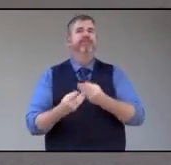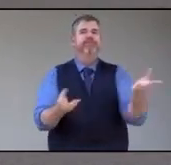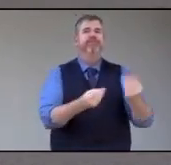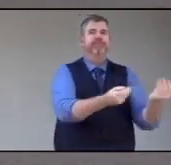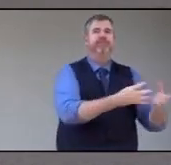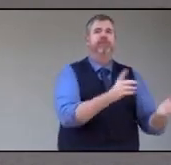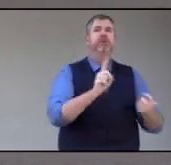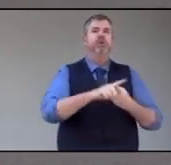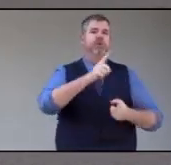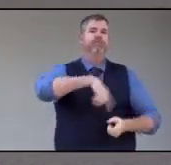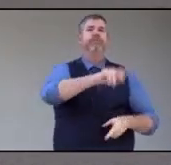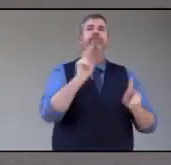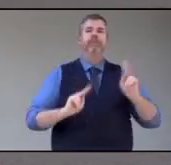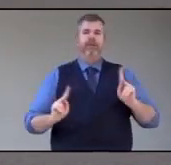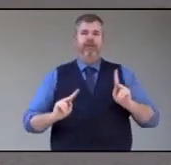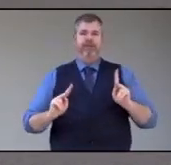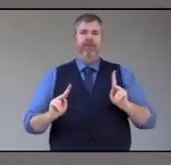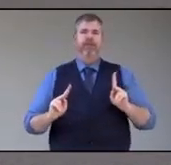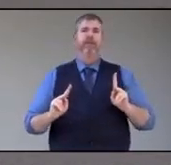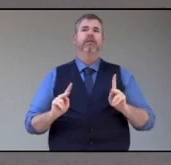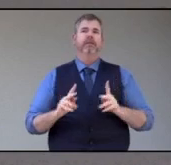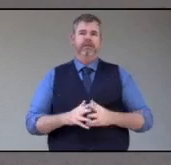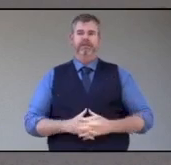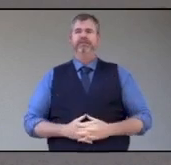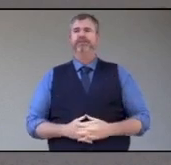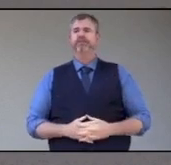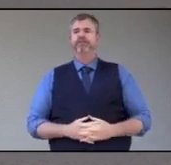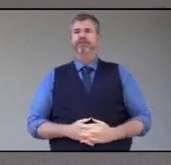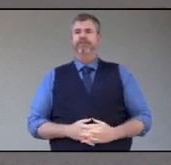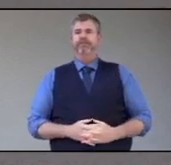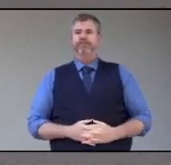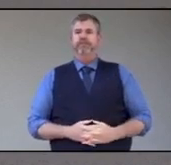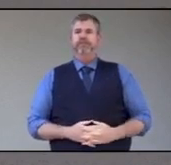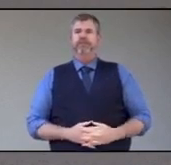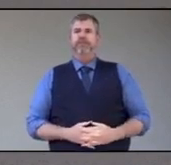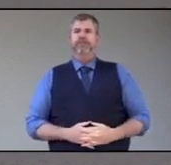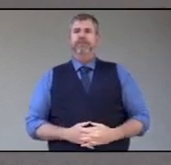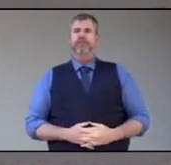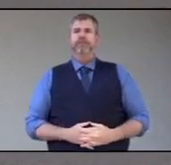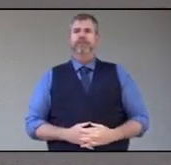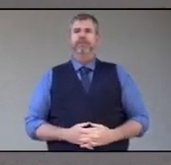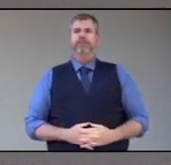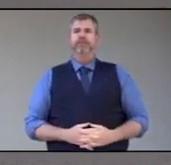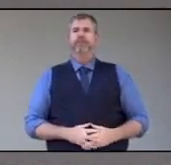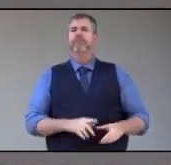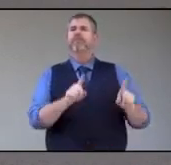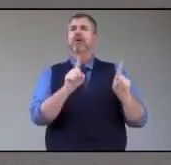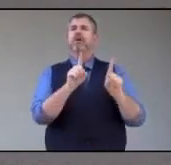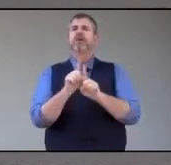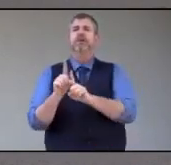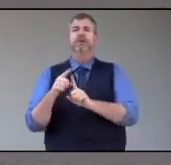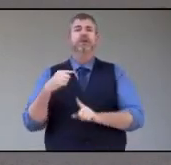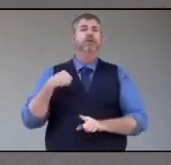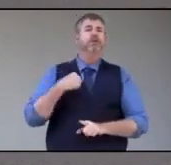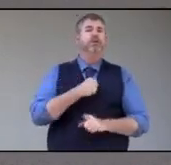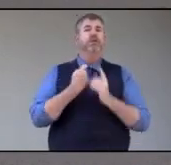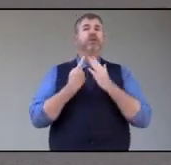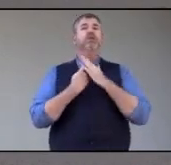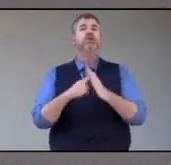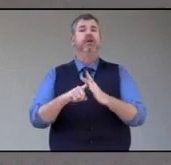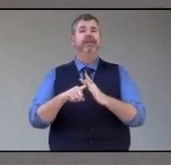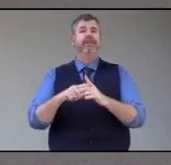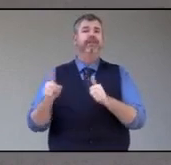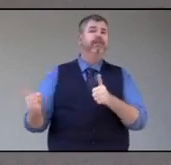and vaccinating those people. Also mentioned that we started our first vaccinations on the